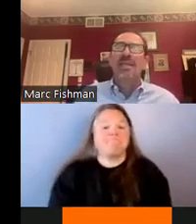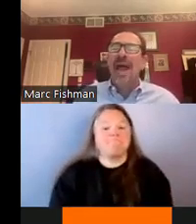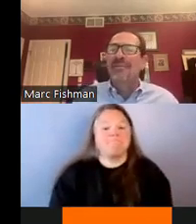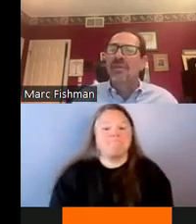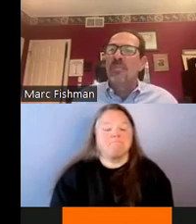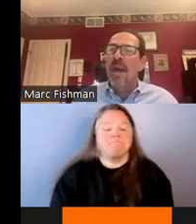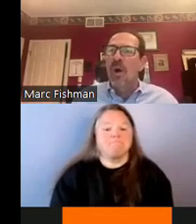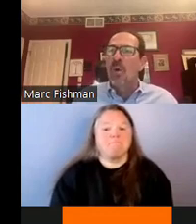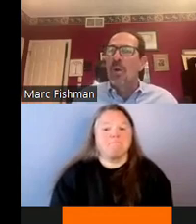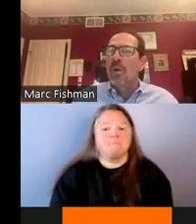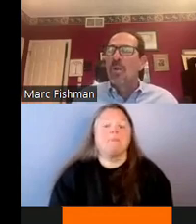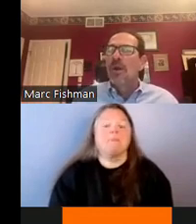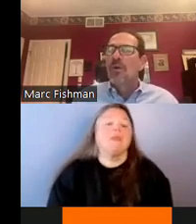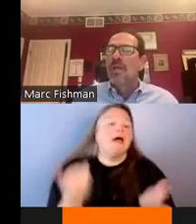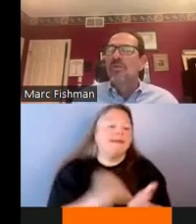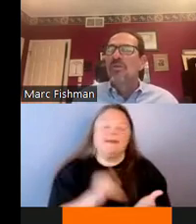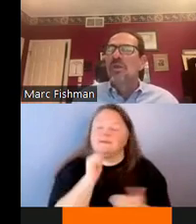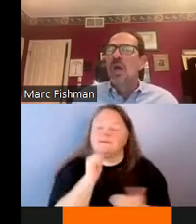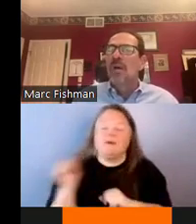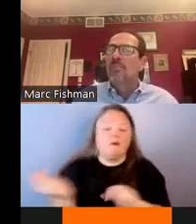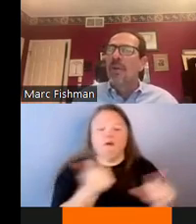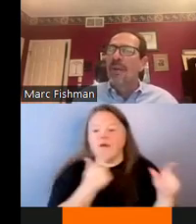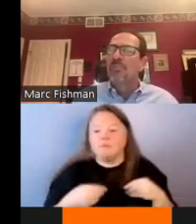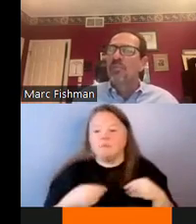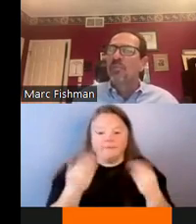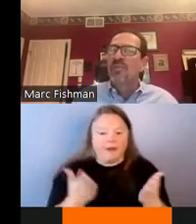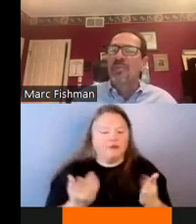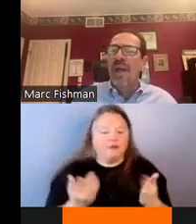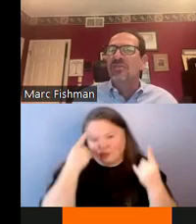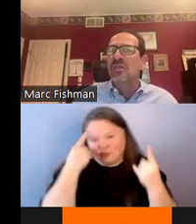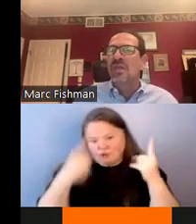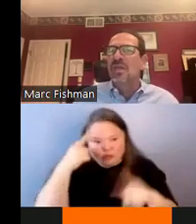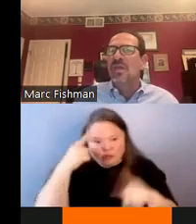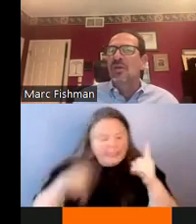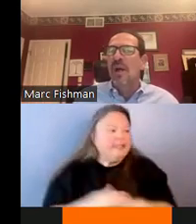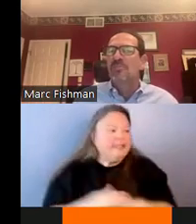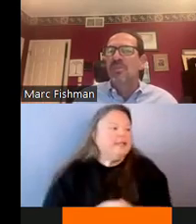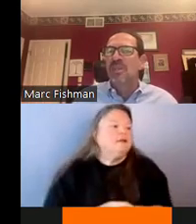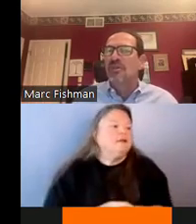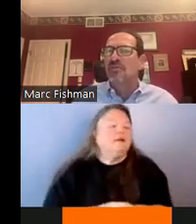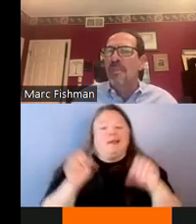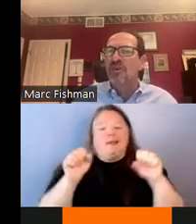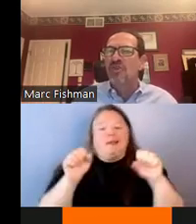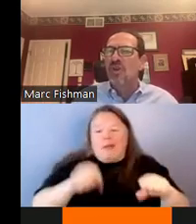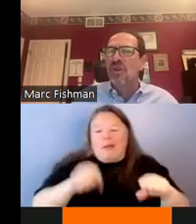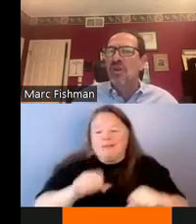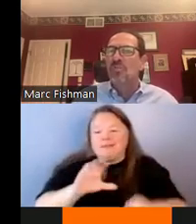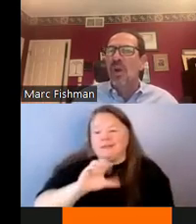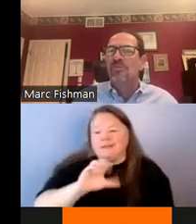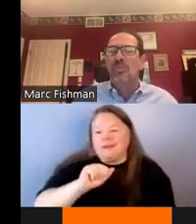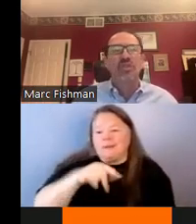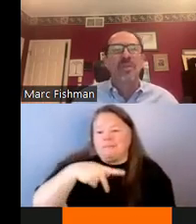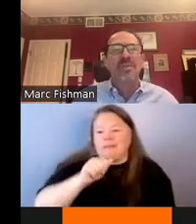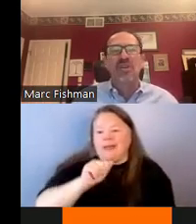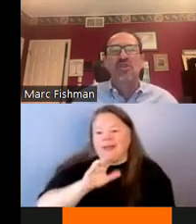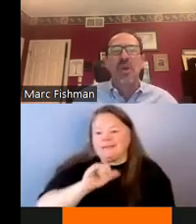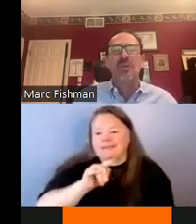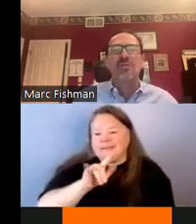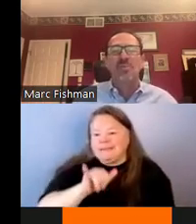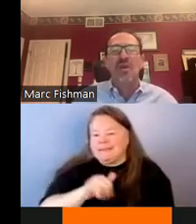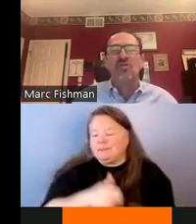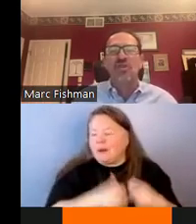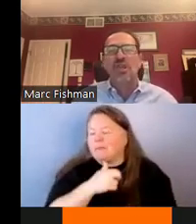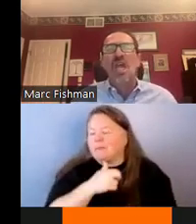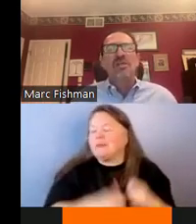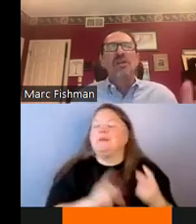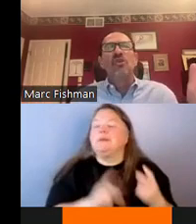not everybody's gotten this memo. There is problems with capacity, there's problems with disinformation, there's problems with dissemination, there's